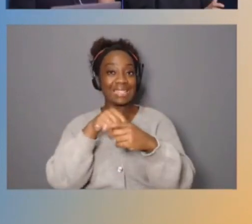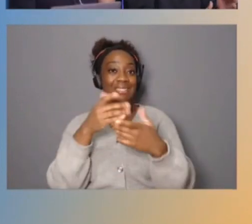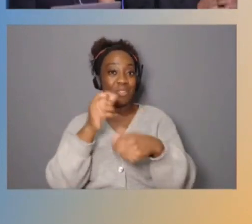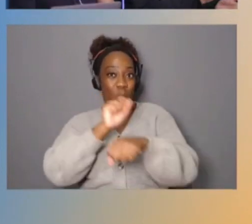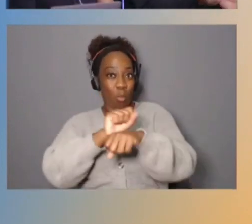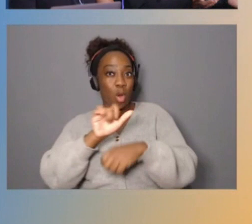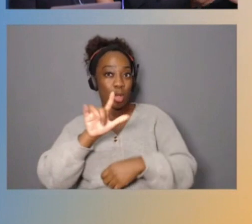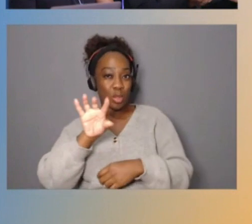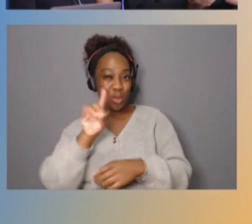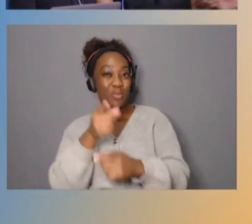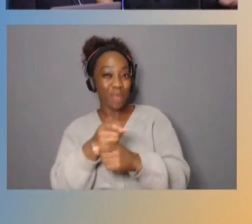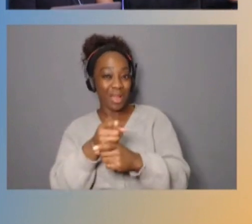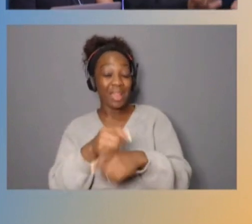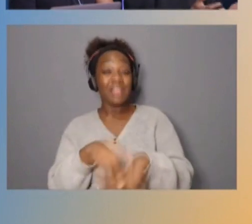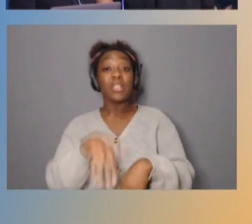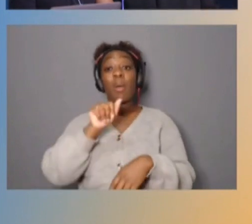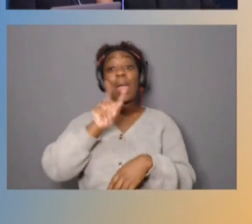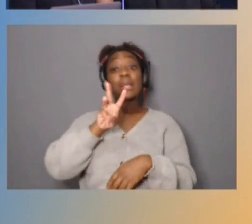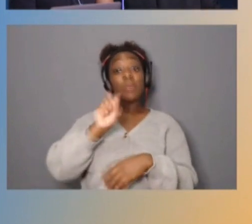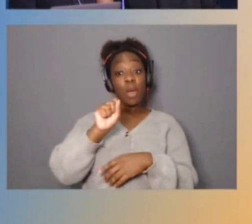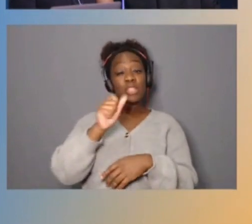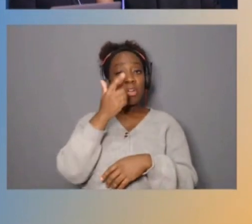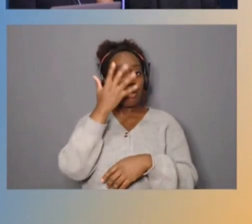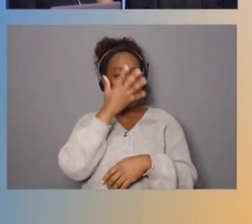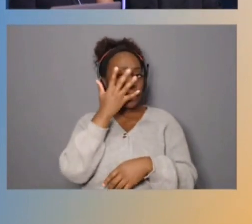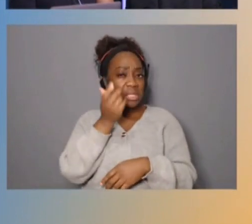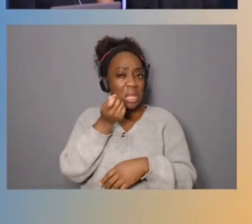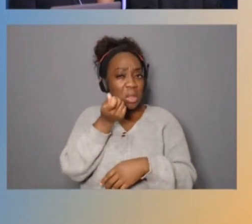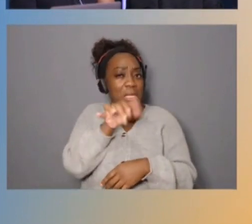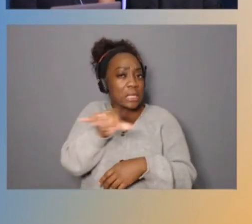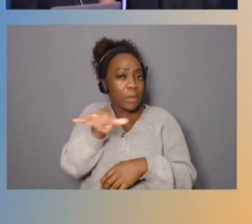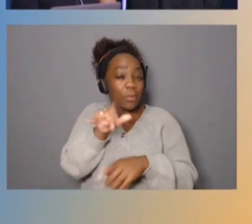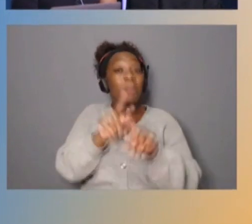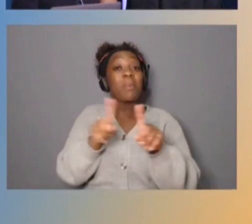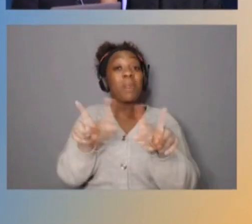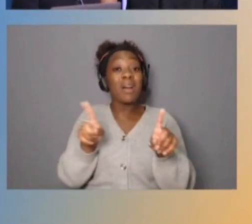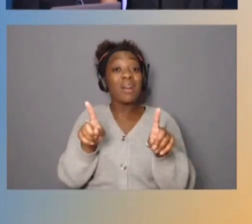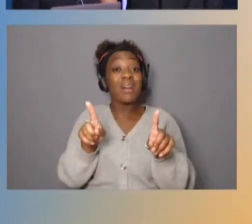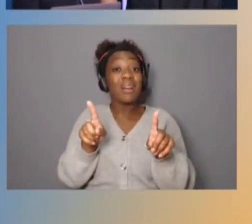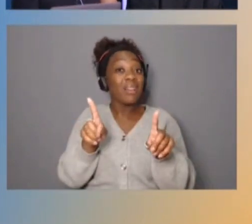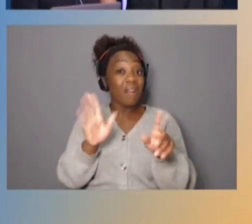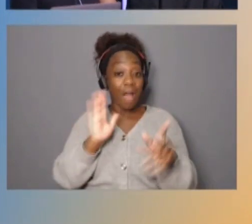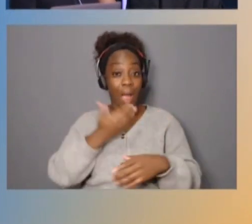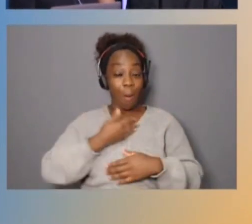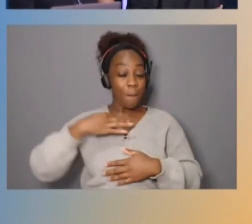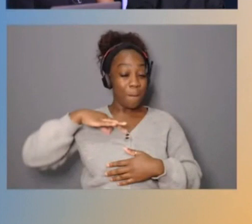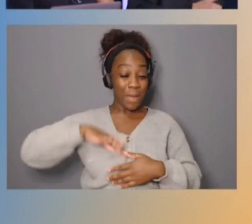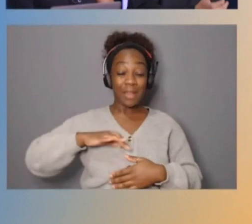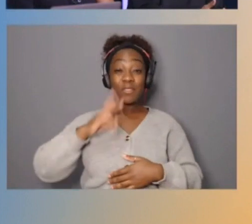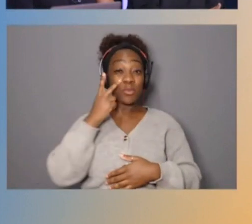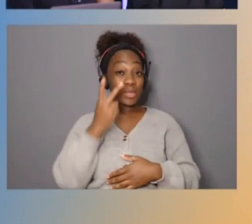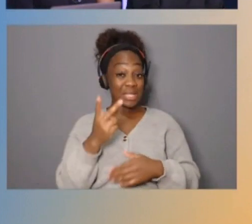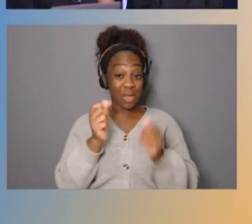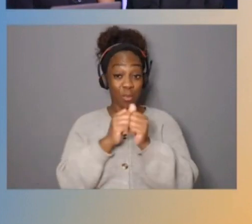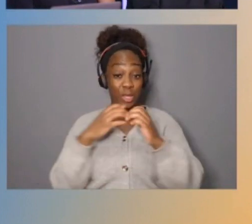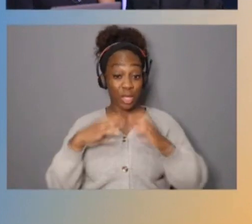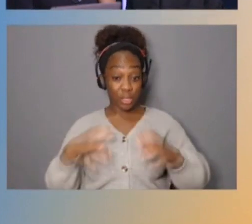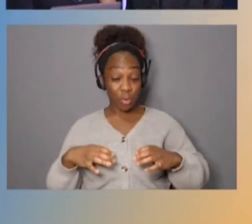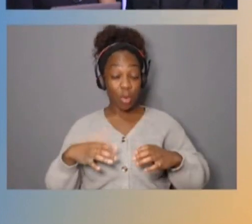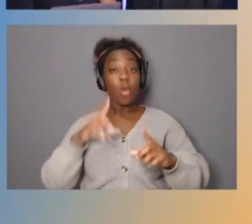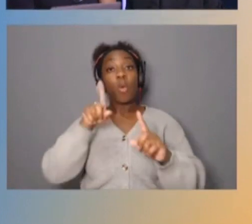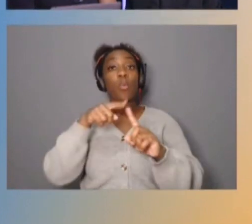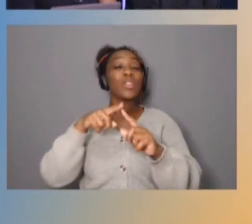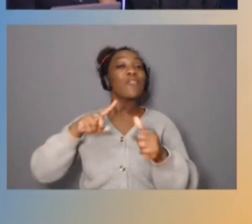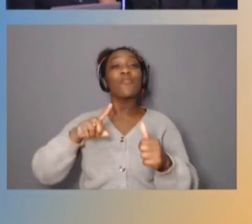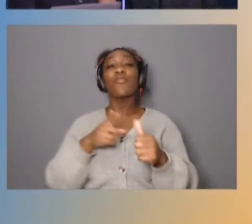in AWS it looks similar, but the reality is the primary benefits that we typically see customers when they initially try to do like a lift and